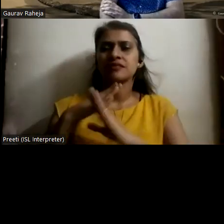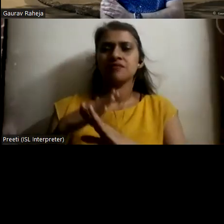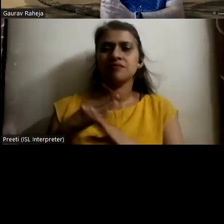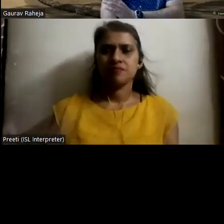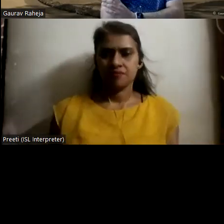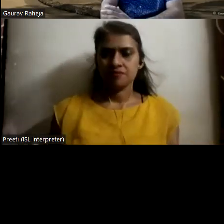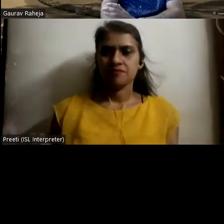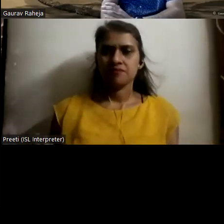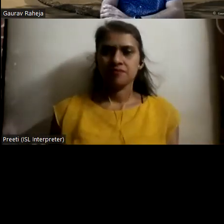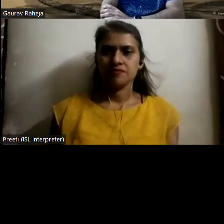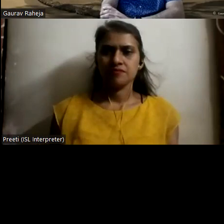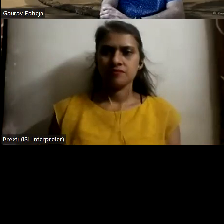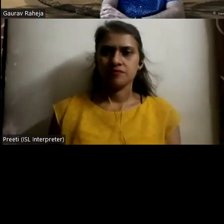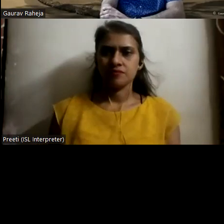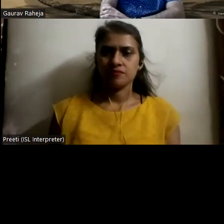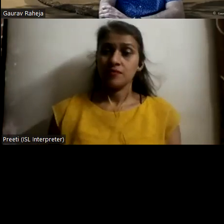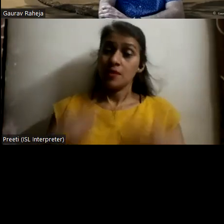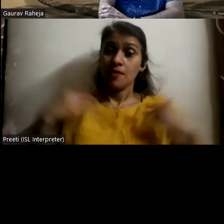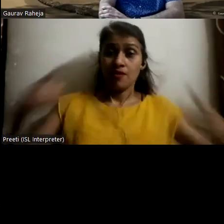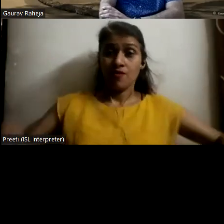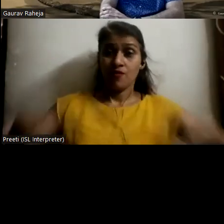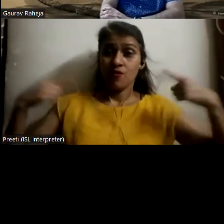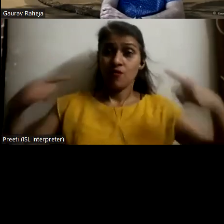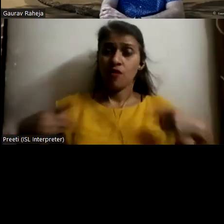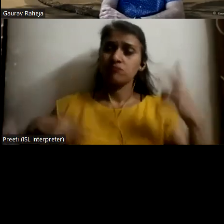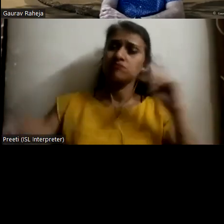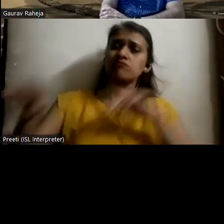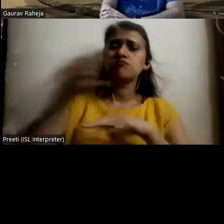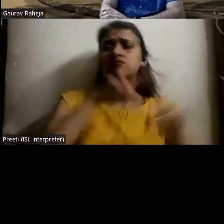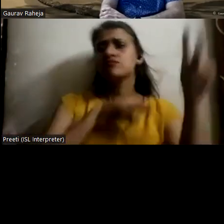can I move on my wheelchair across the entire city?